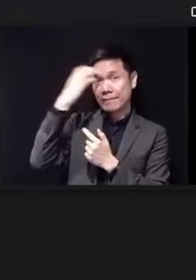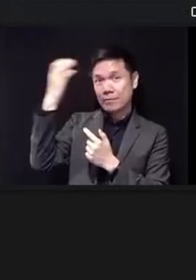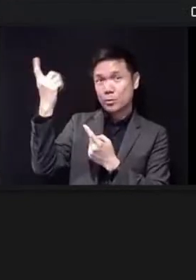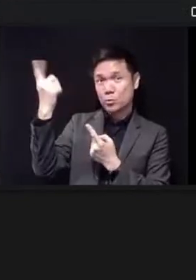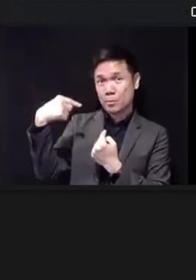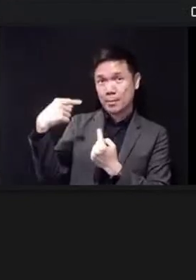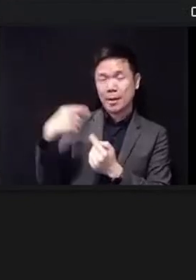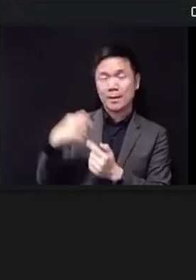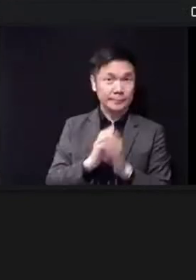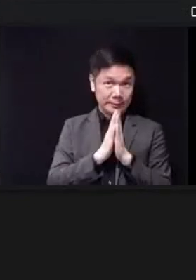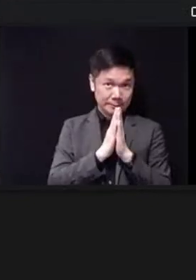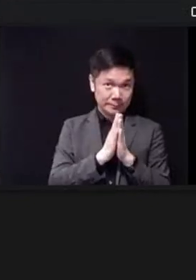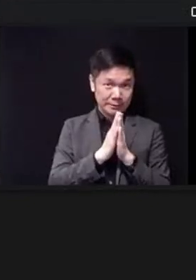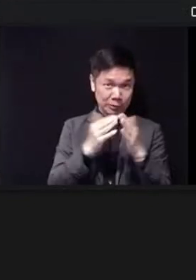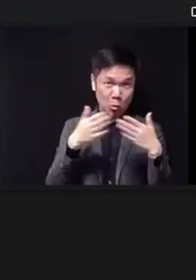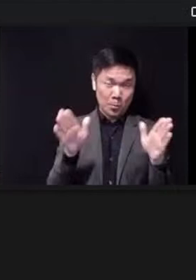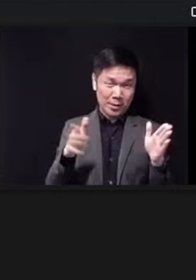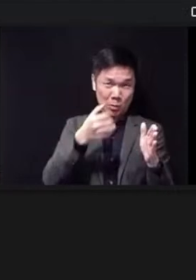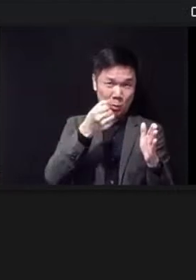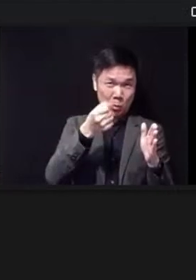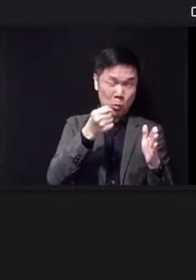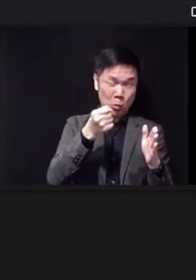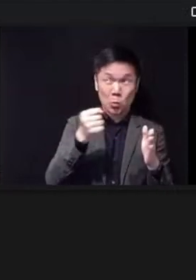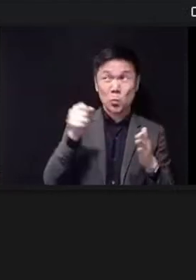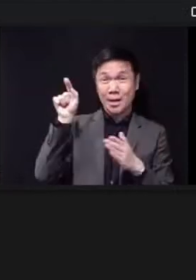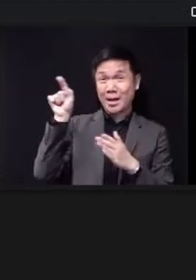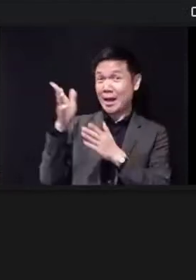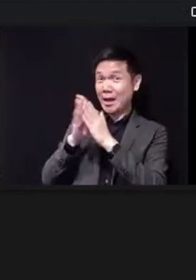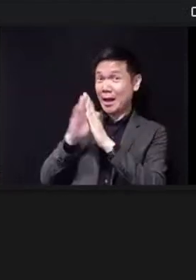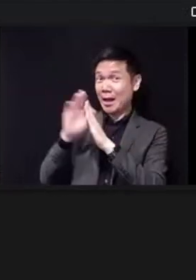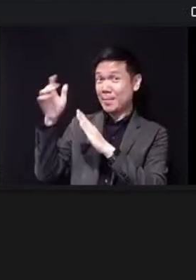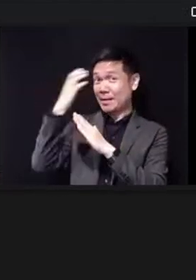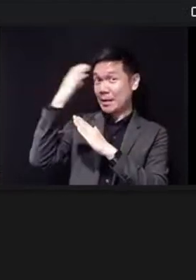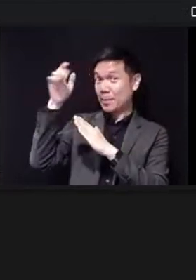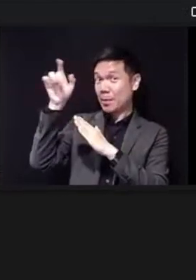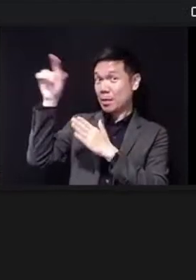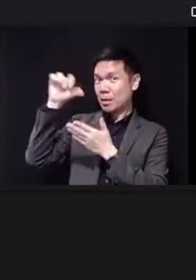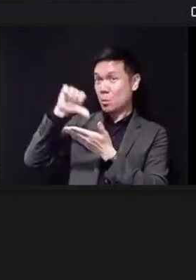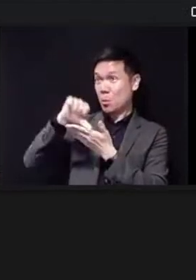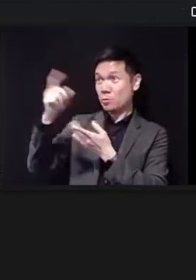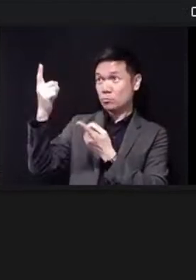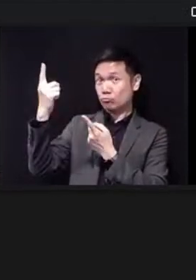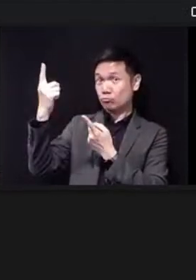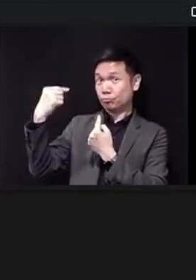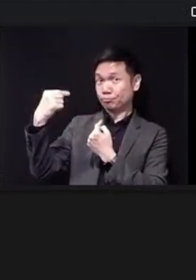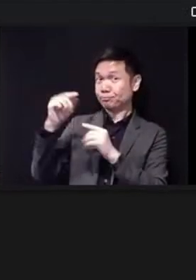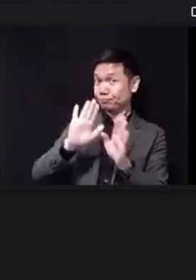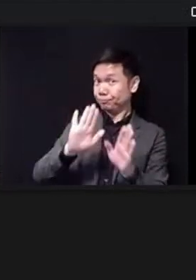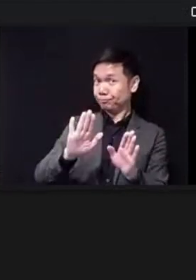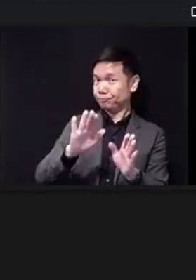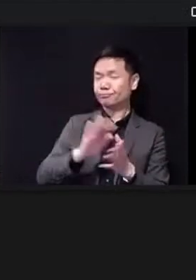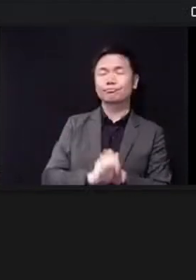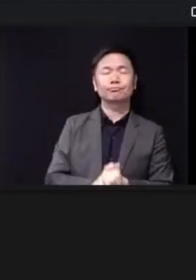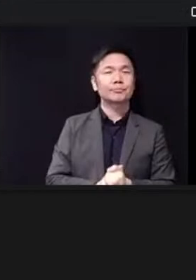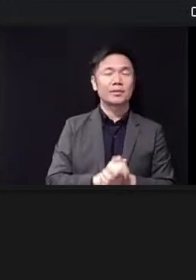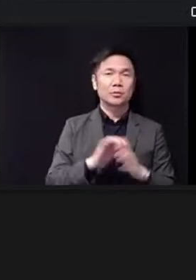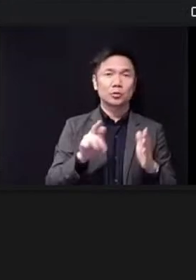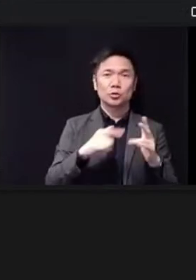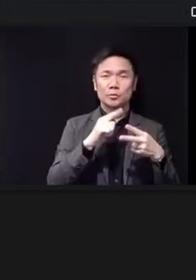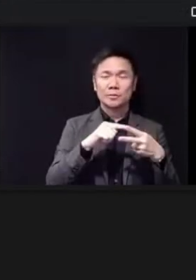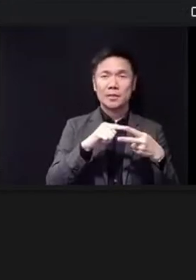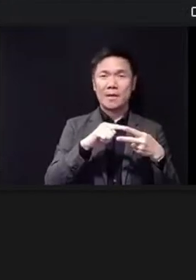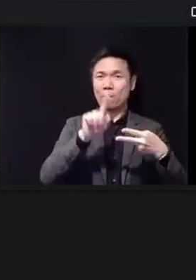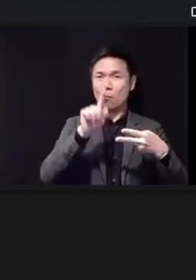us. So please keep it open. We will come back to the first paragraph. Thank you. Okay, thank you very much. So there is no adoption